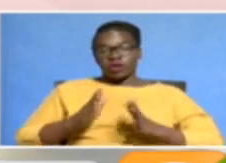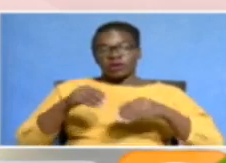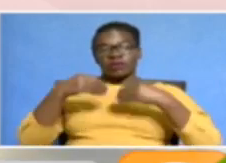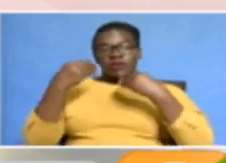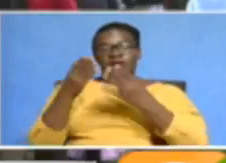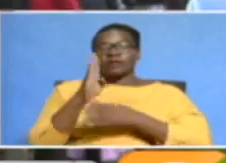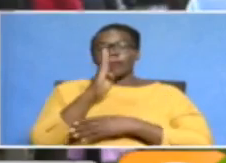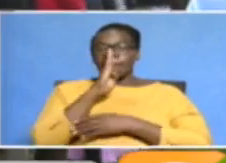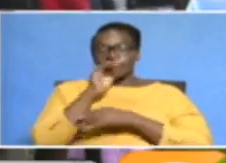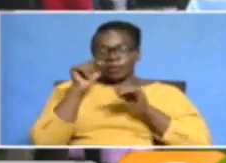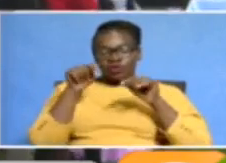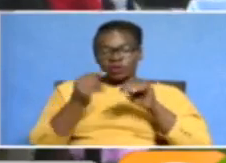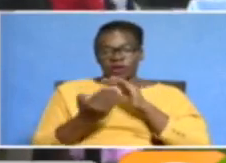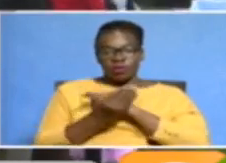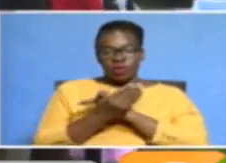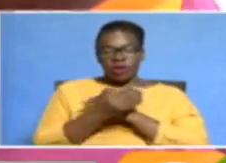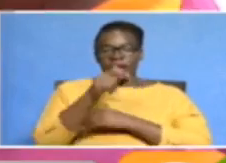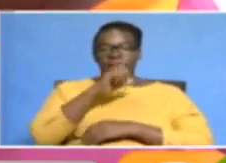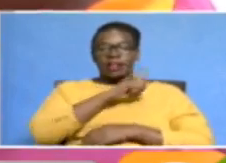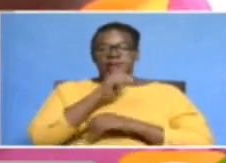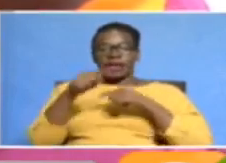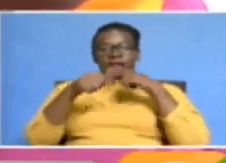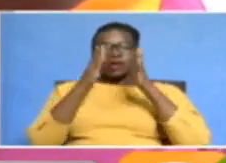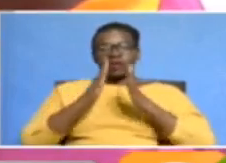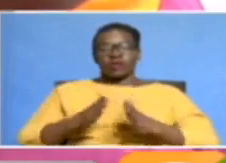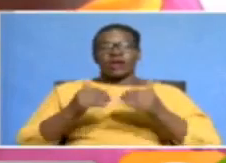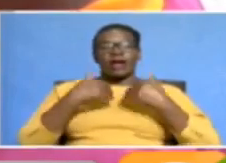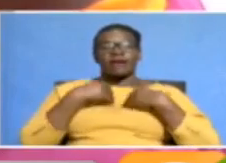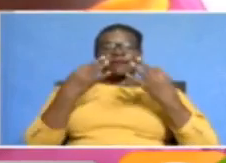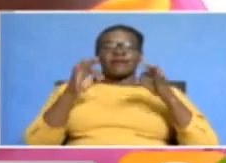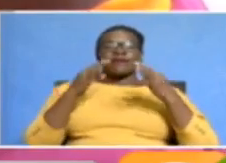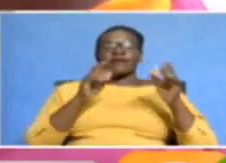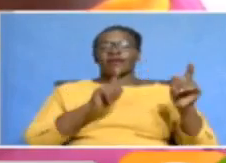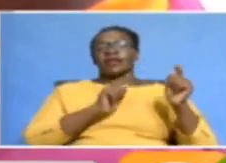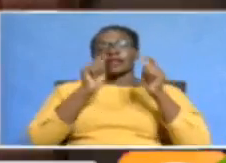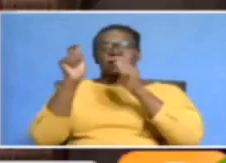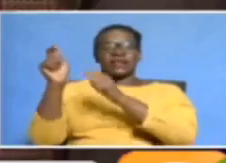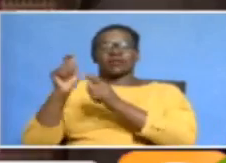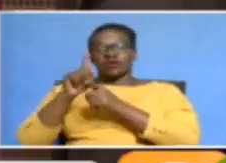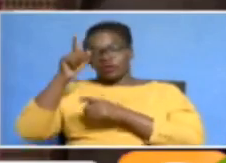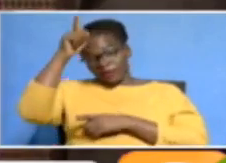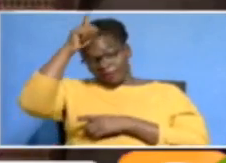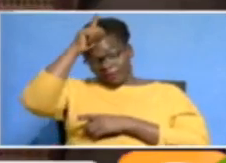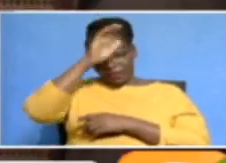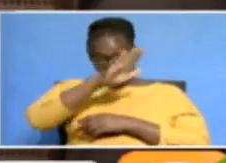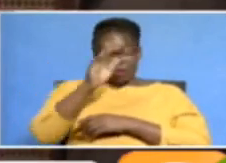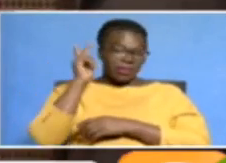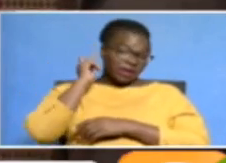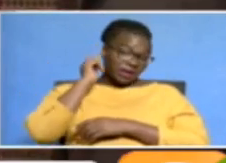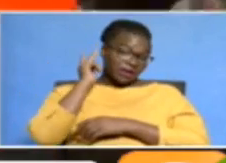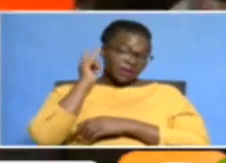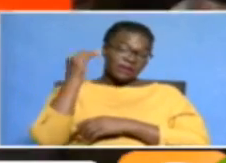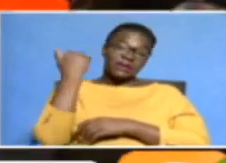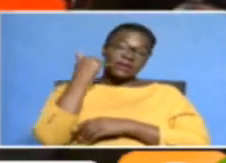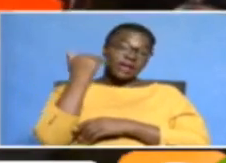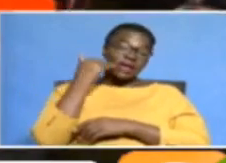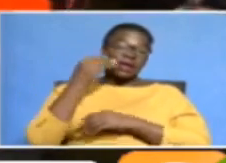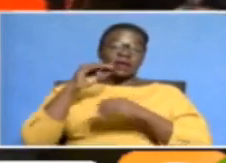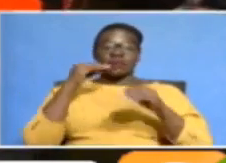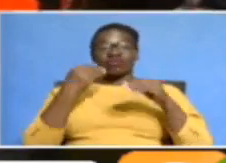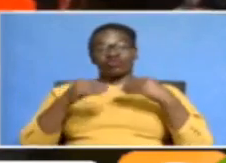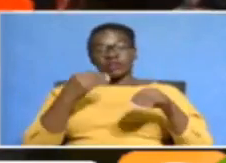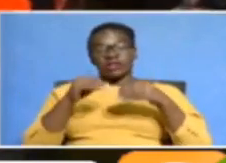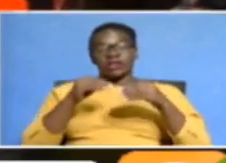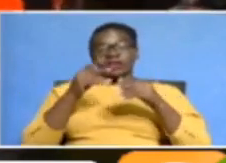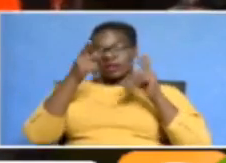to breakfast this morning, the lucky winners won themselves free transport to their rural homes in Kisii, Siaya, Busia,